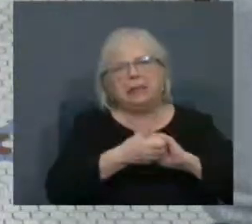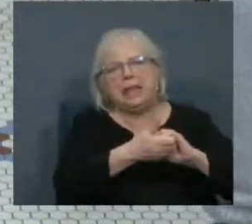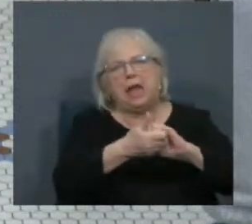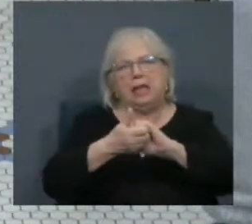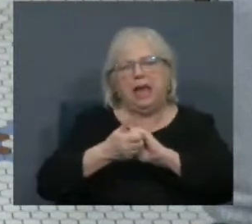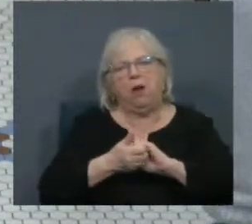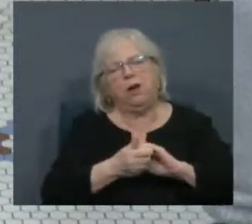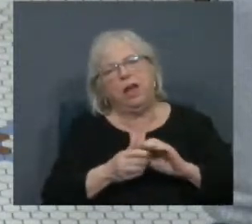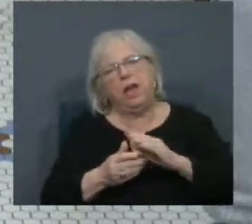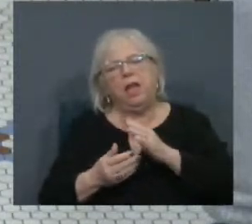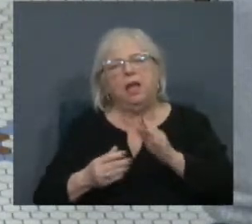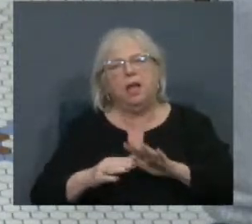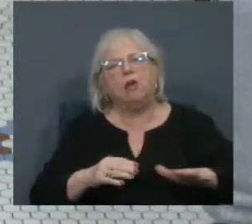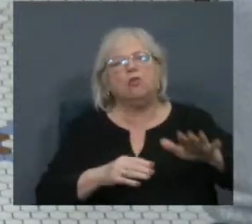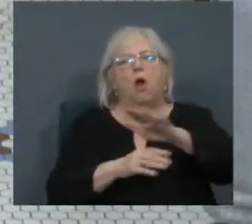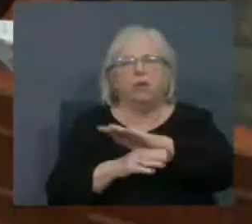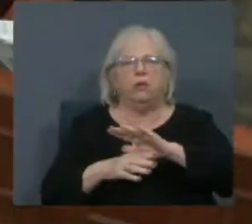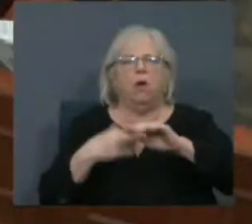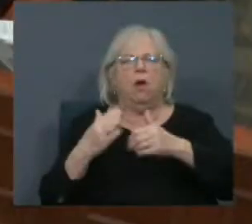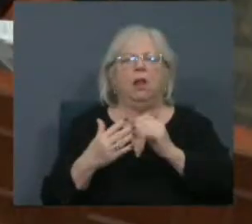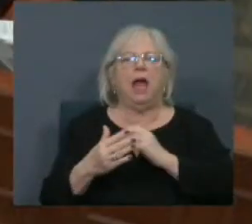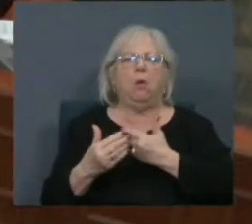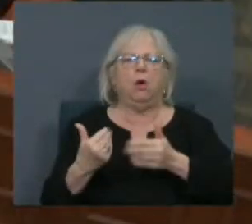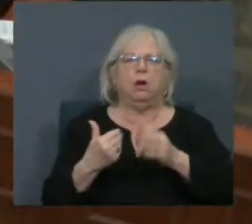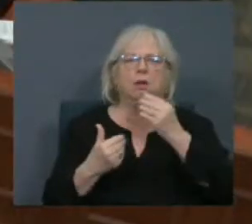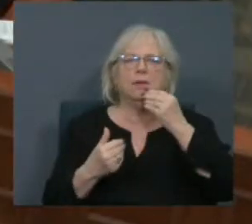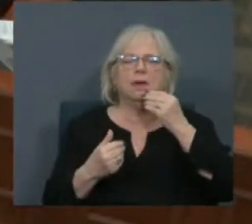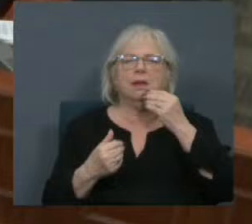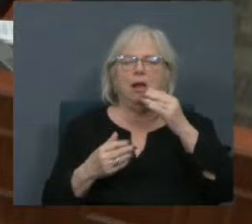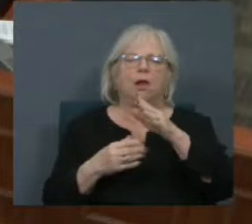neighbors. Thank you. Thank you.